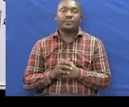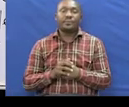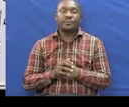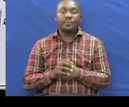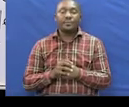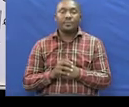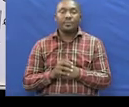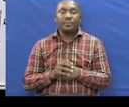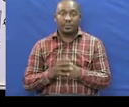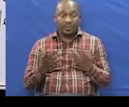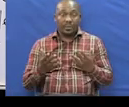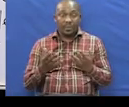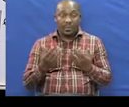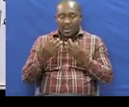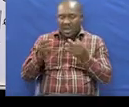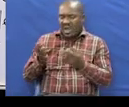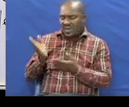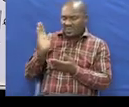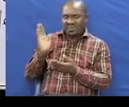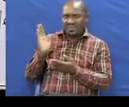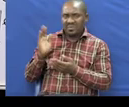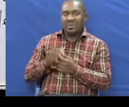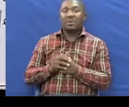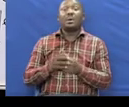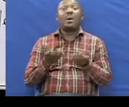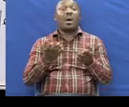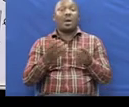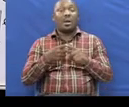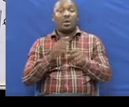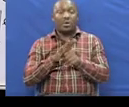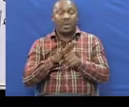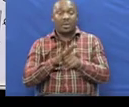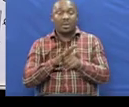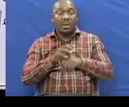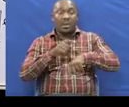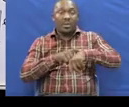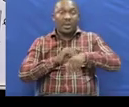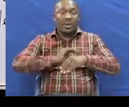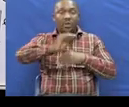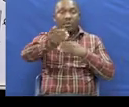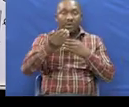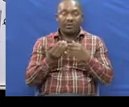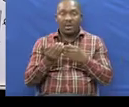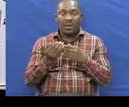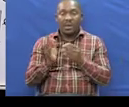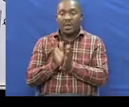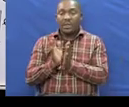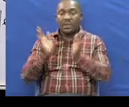and f orbitals. Normally, for the p orbital to be